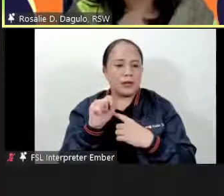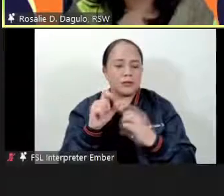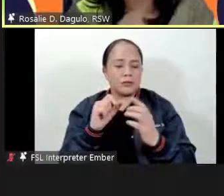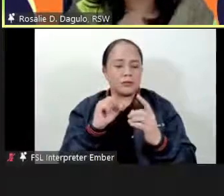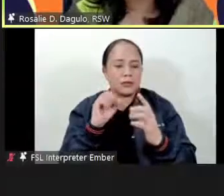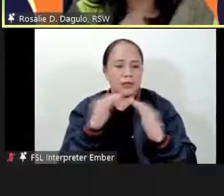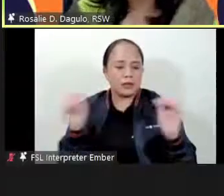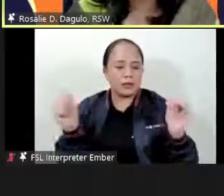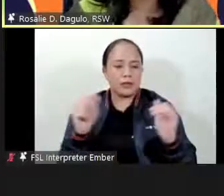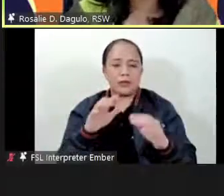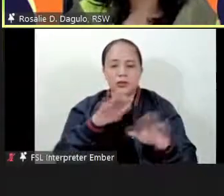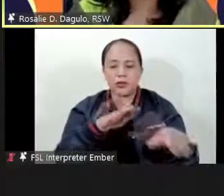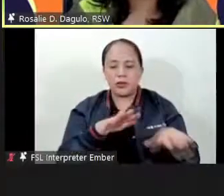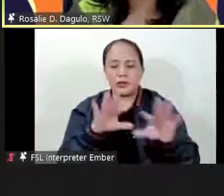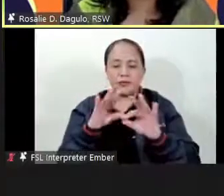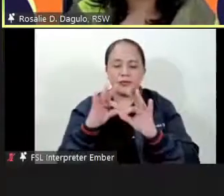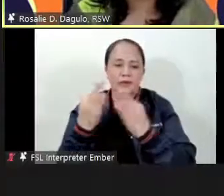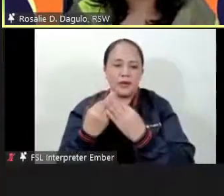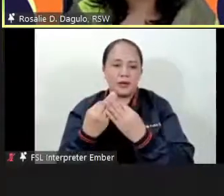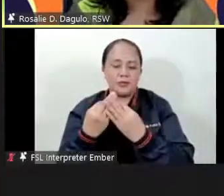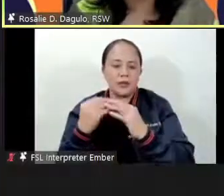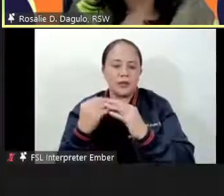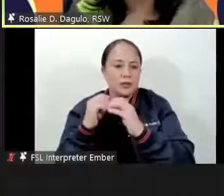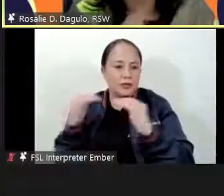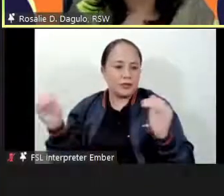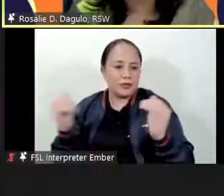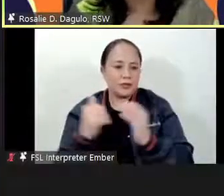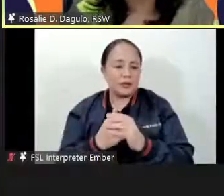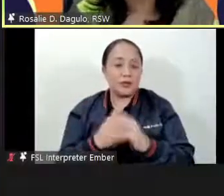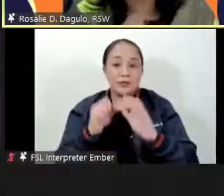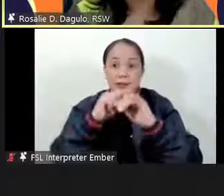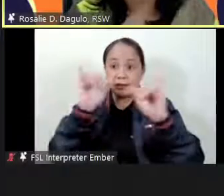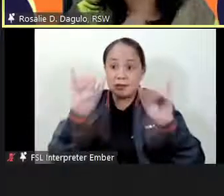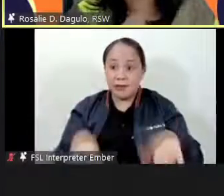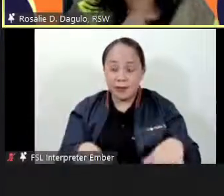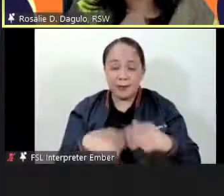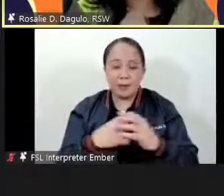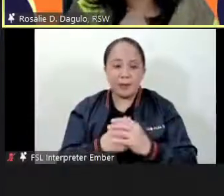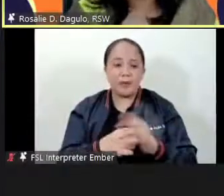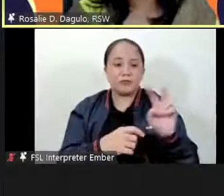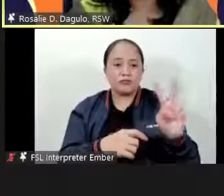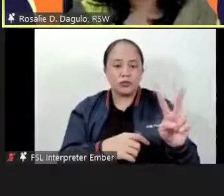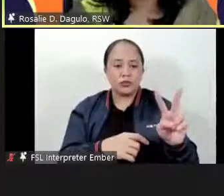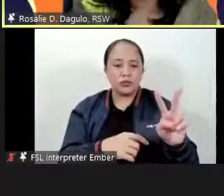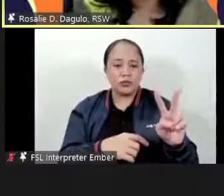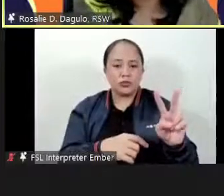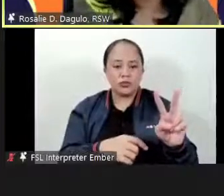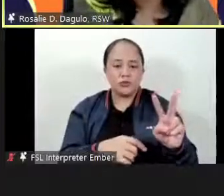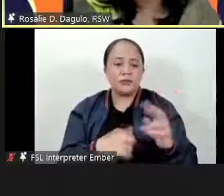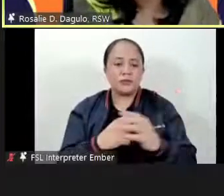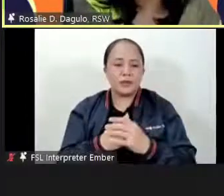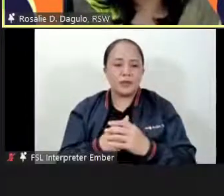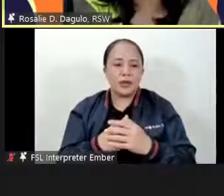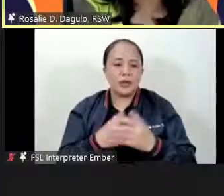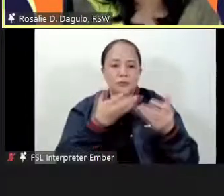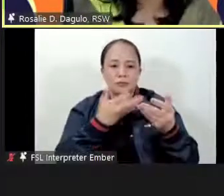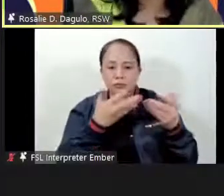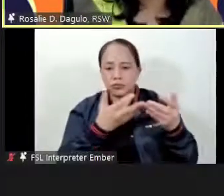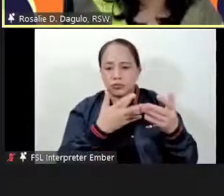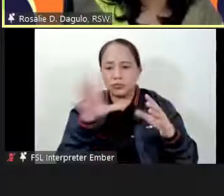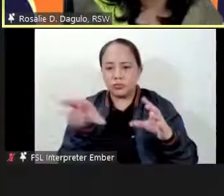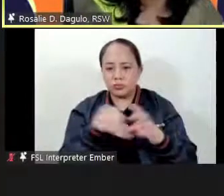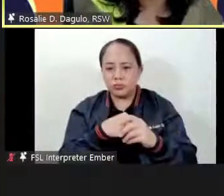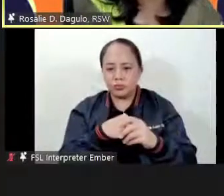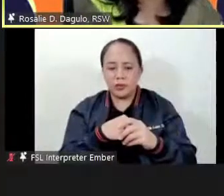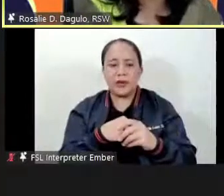family level. For the systems level, I will be showing you 2 slides. The facilitating factors include presence